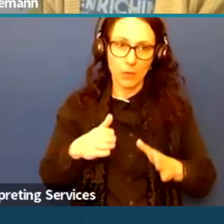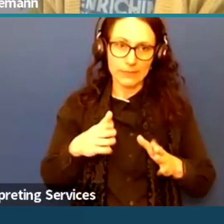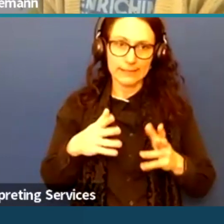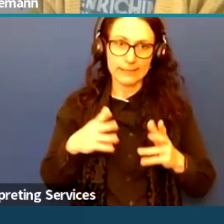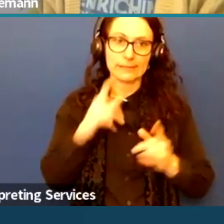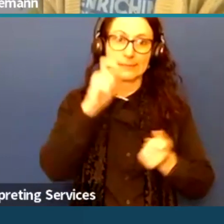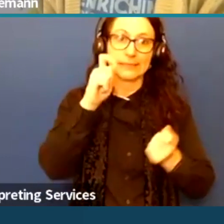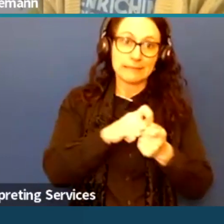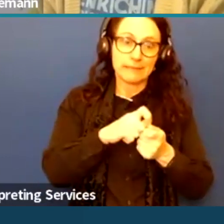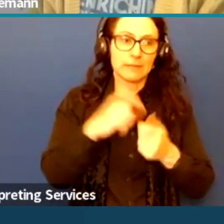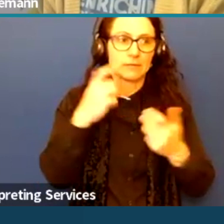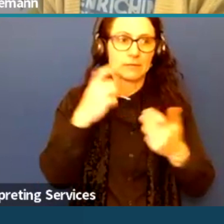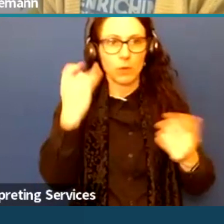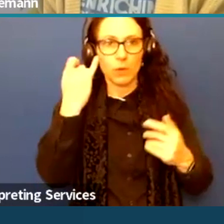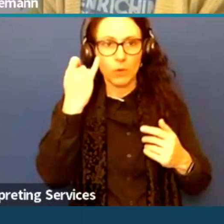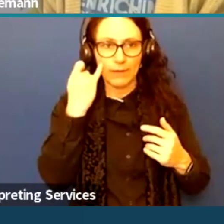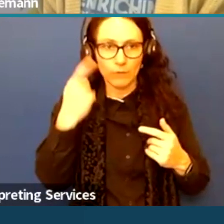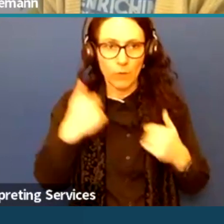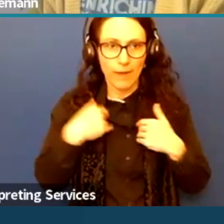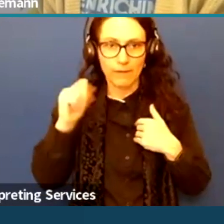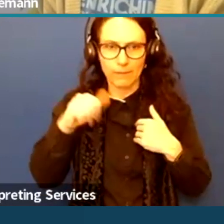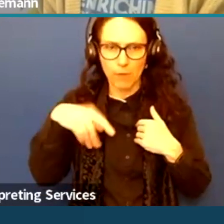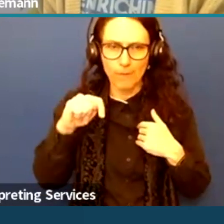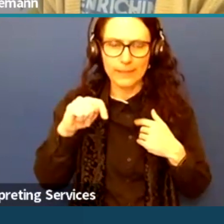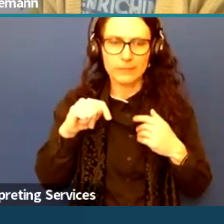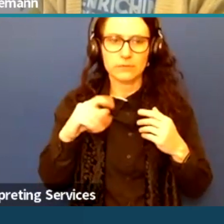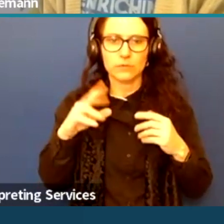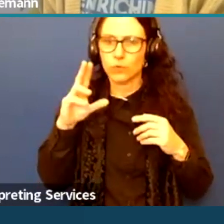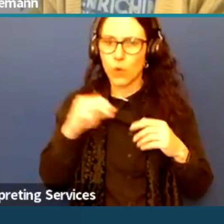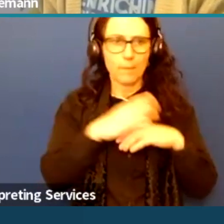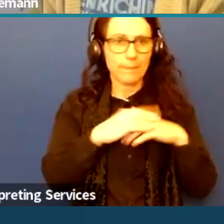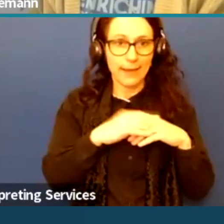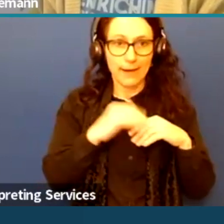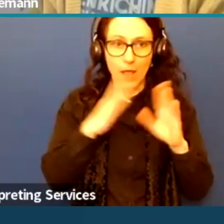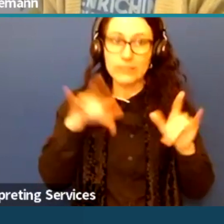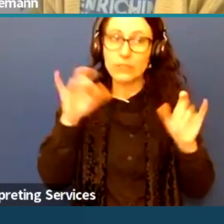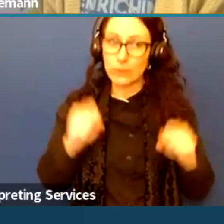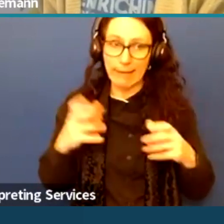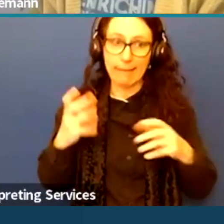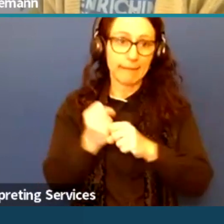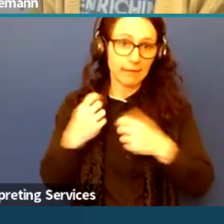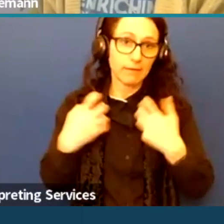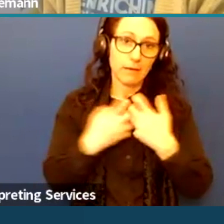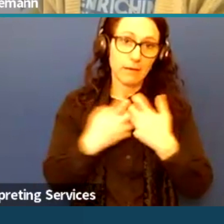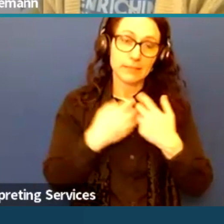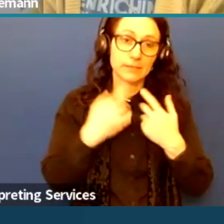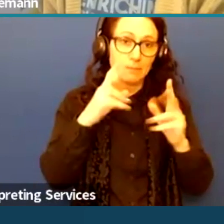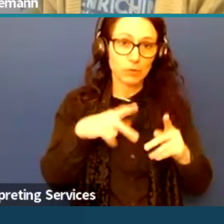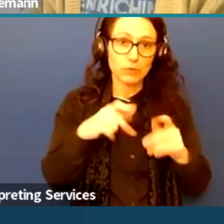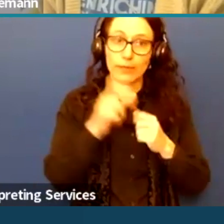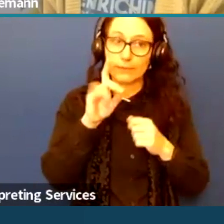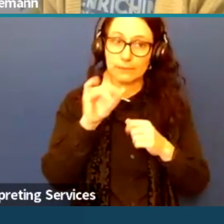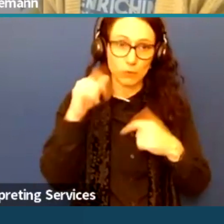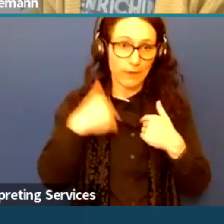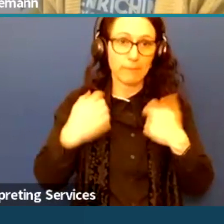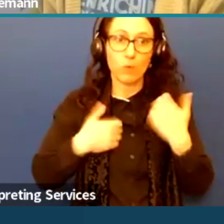if you have, let's say, an apartment that's no pet housing, you can get an accommodation as a person with a disability to have an emotional